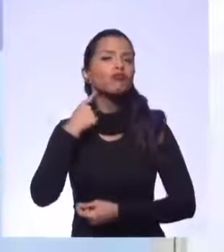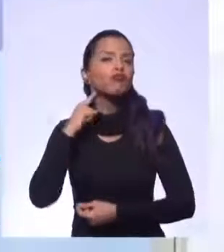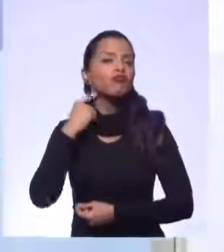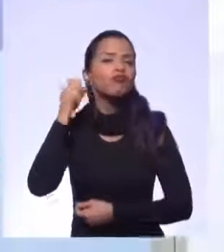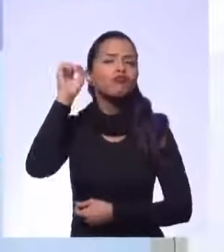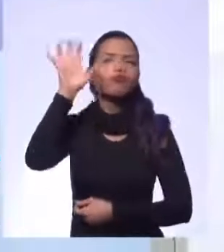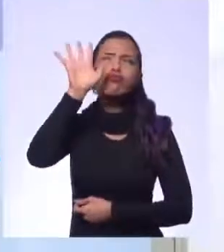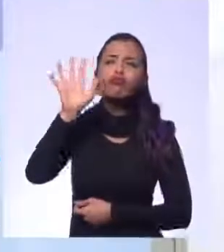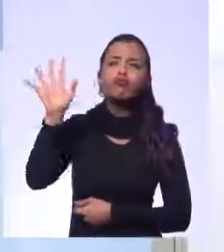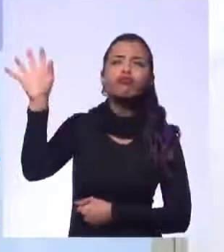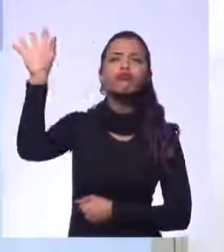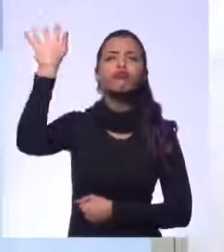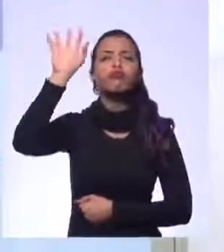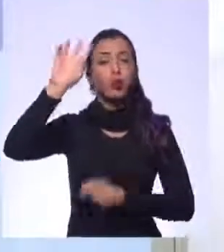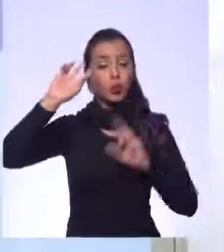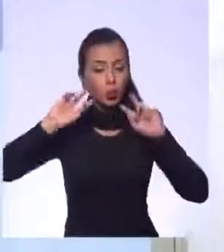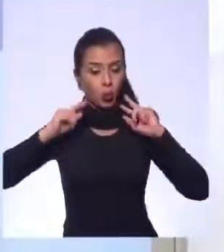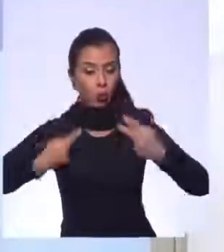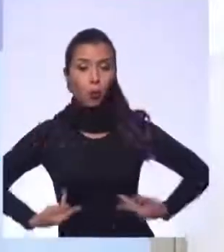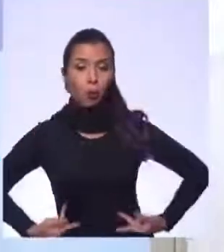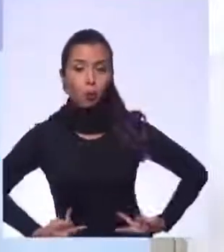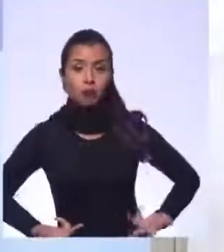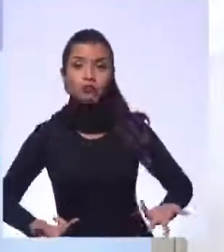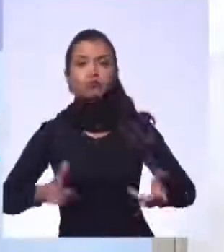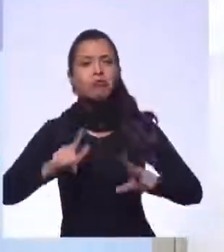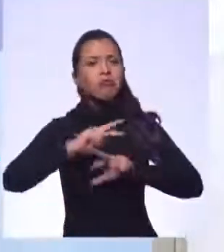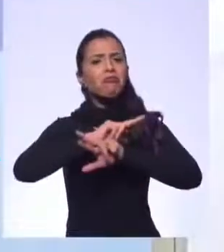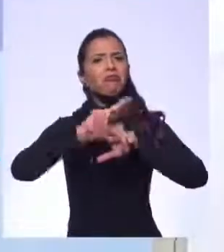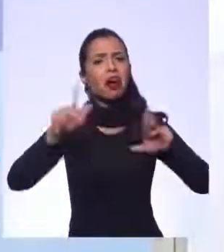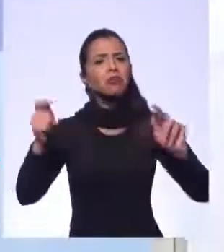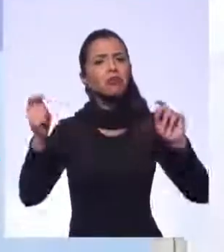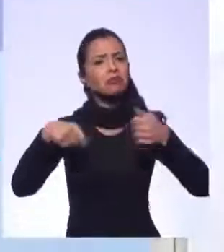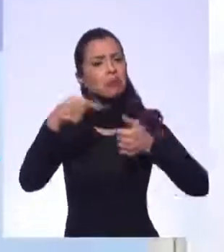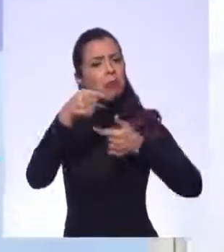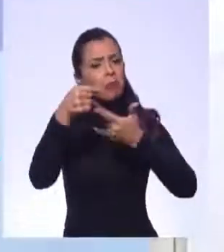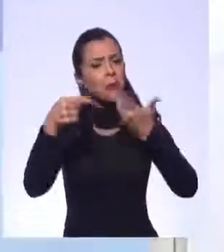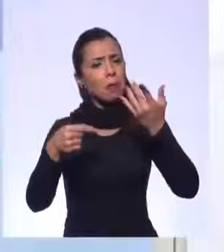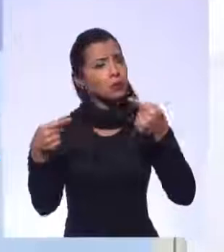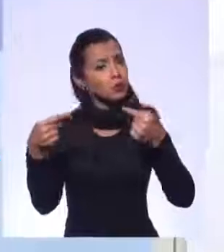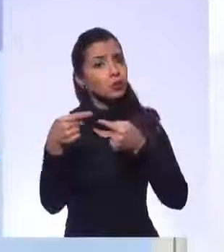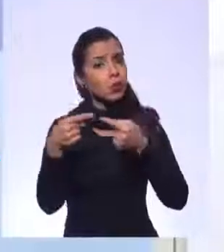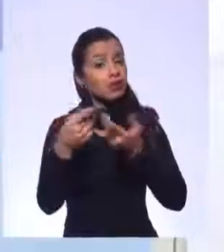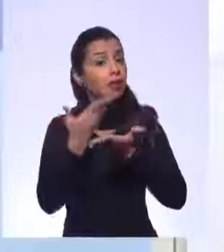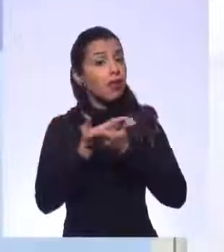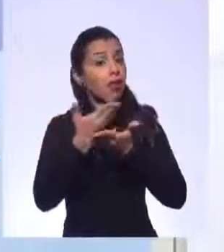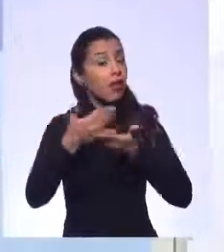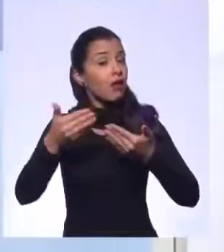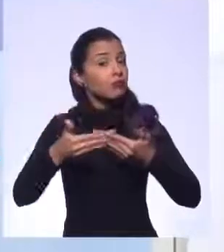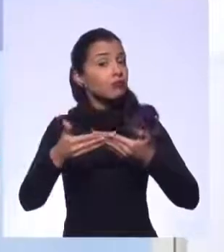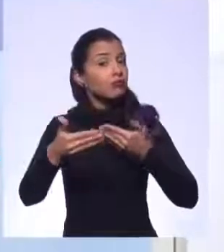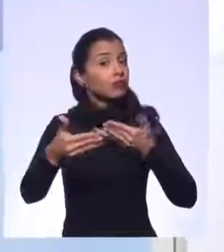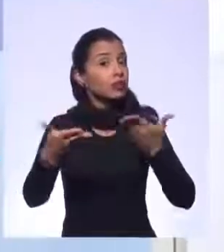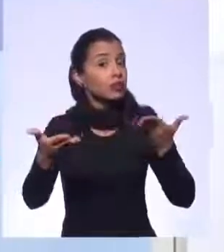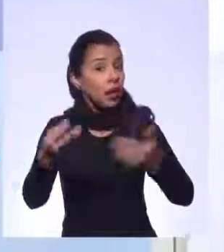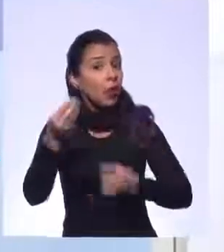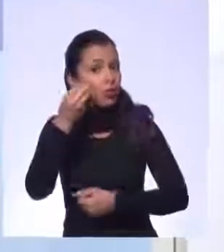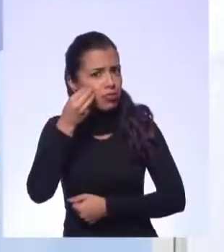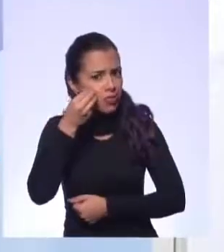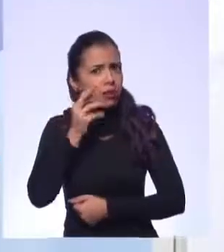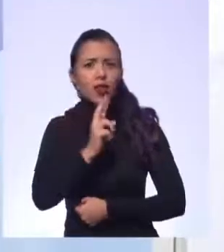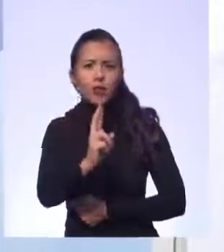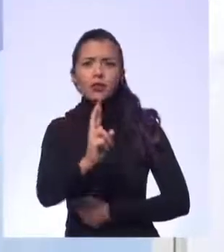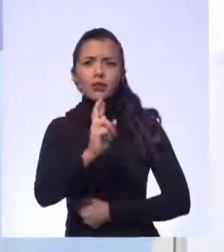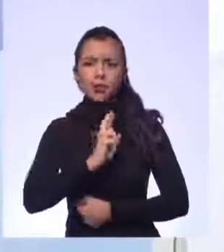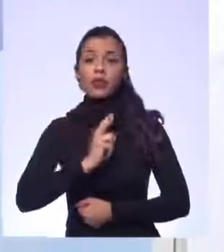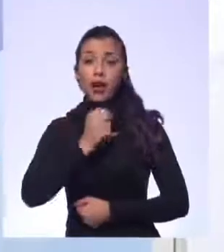can be affected by human, né? São várias as possibilidades que nós vamos estudar na aula. Então, try to answer in English. Tente